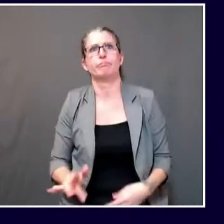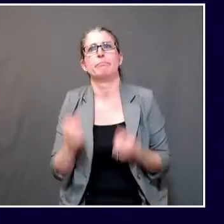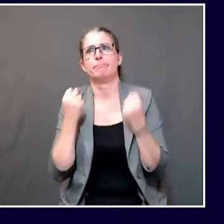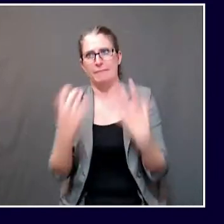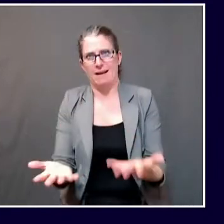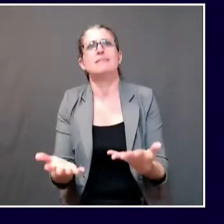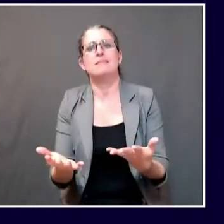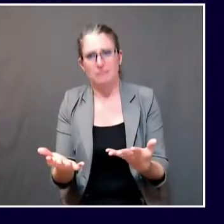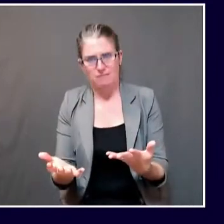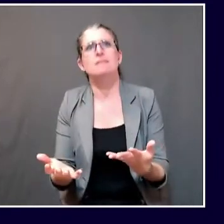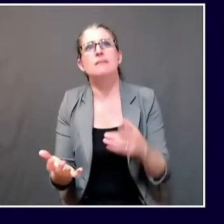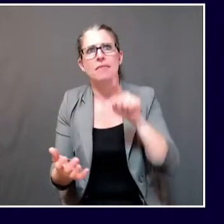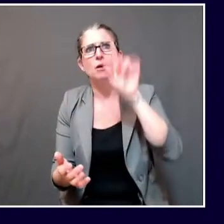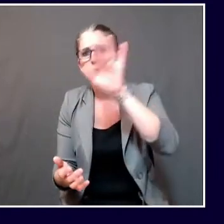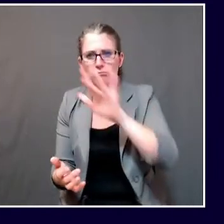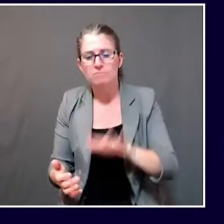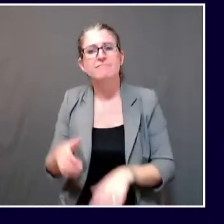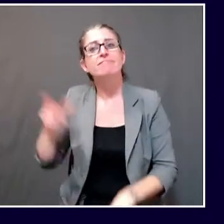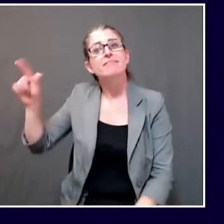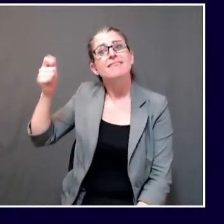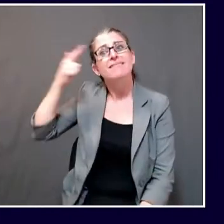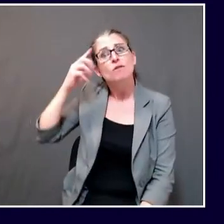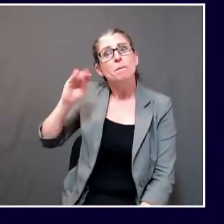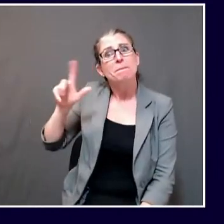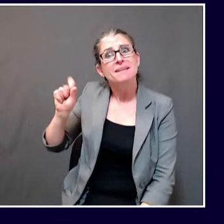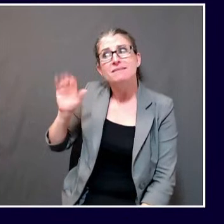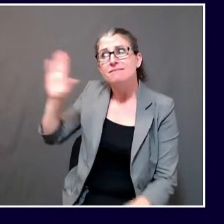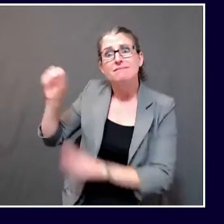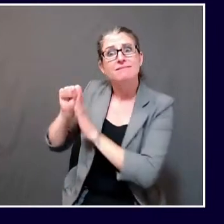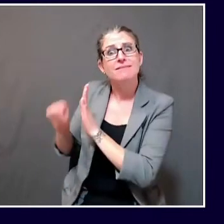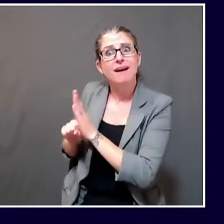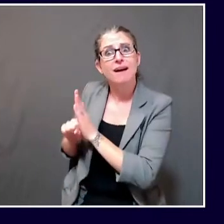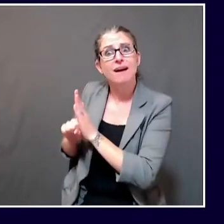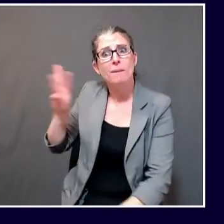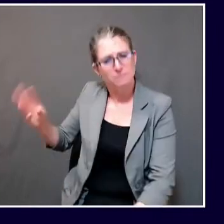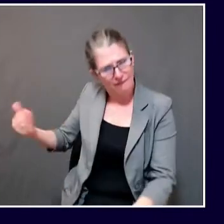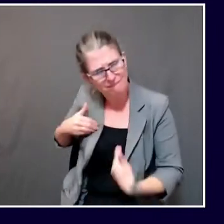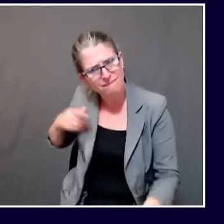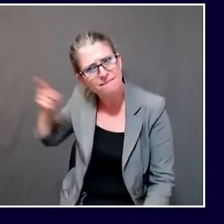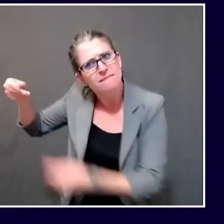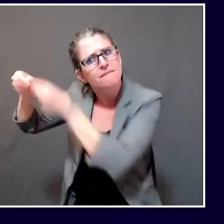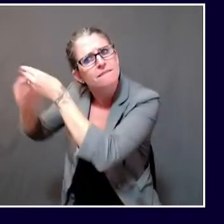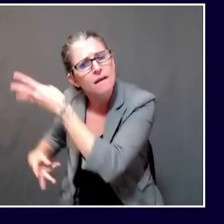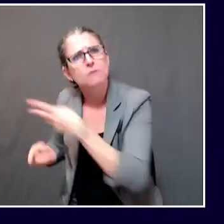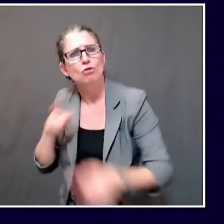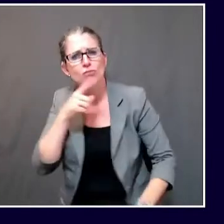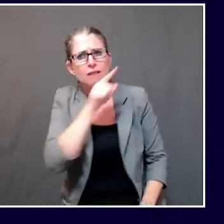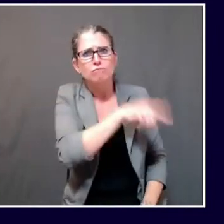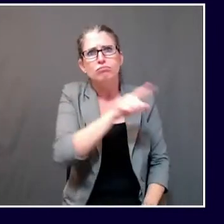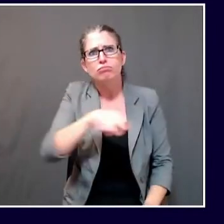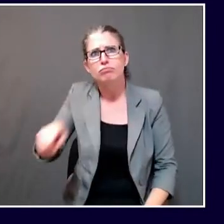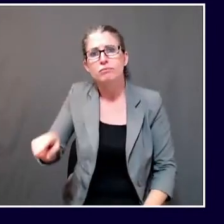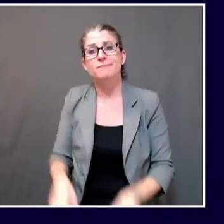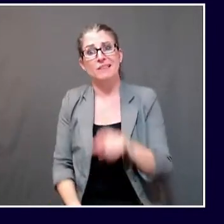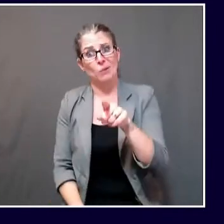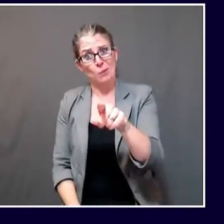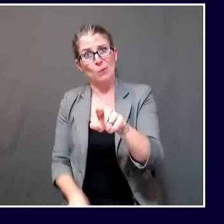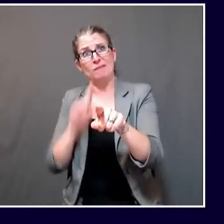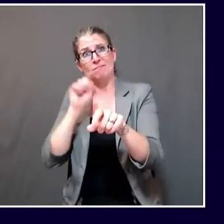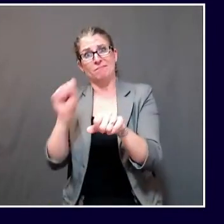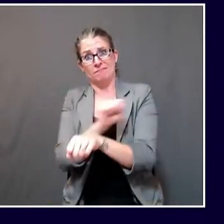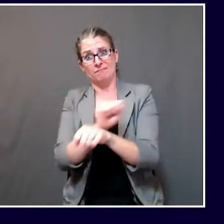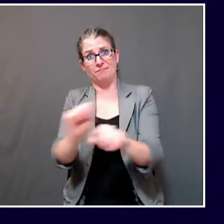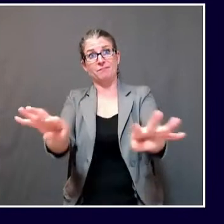for COVID-19 in Maine. If you are on the ice for one of these games, again, you are considered a close